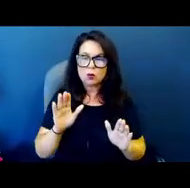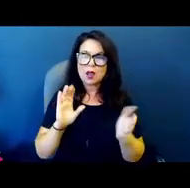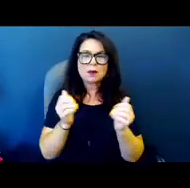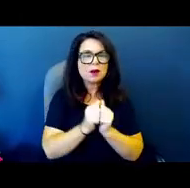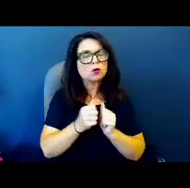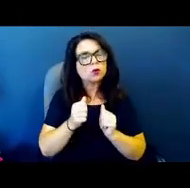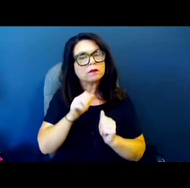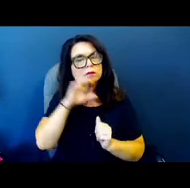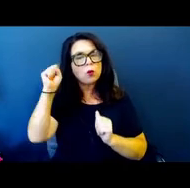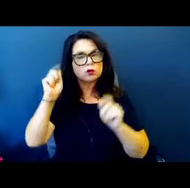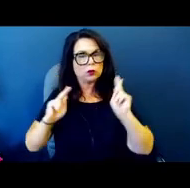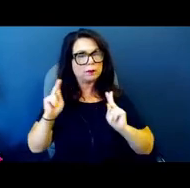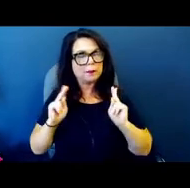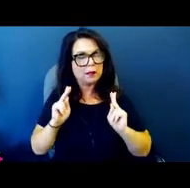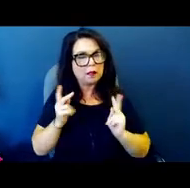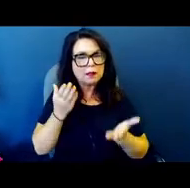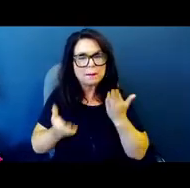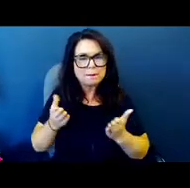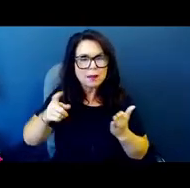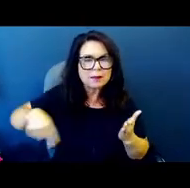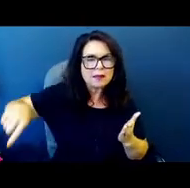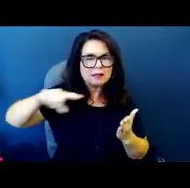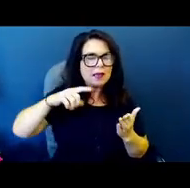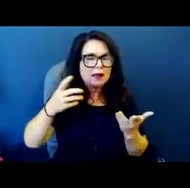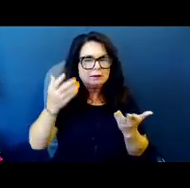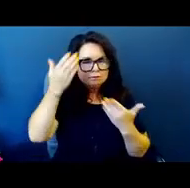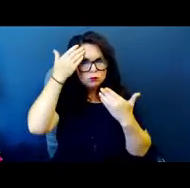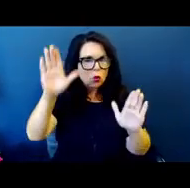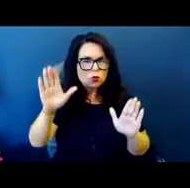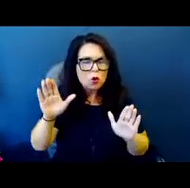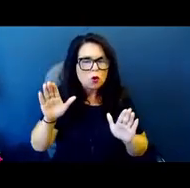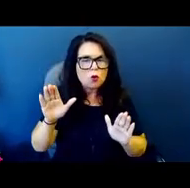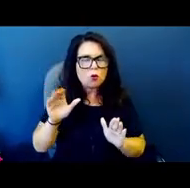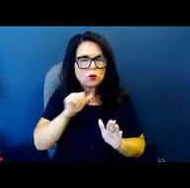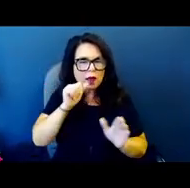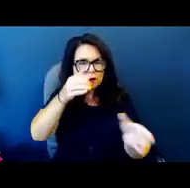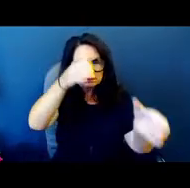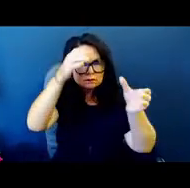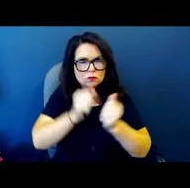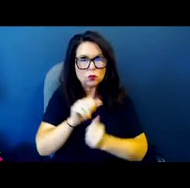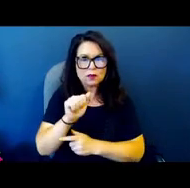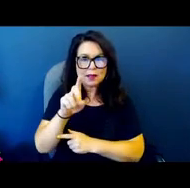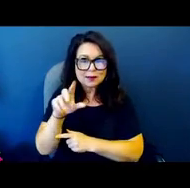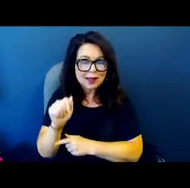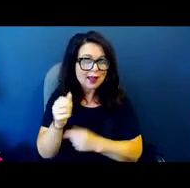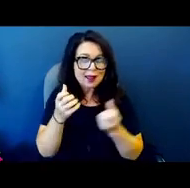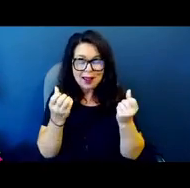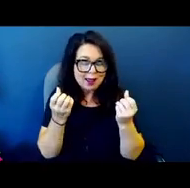Ed Roberts, who worked with Judy Heumann on the West Coast, and